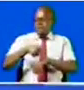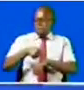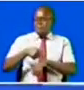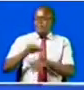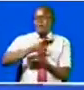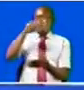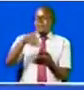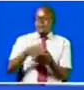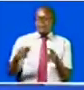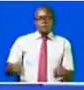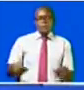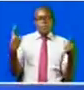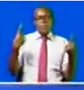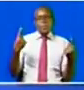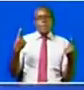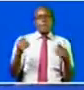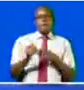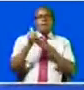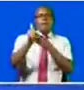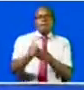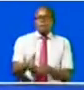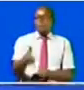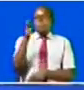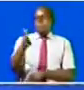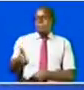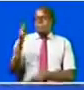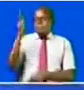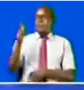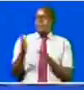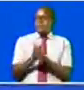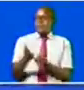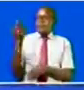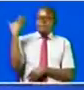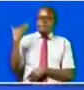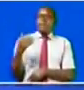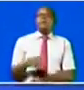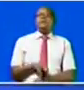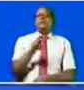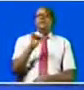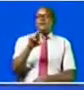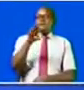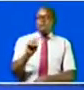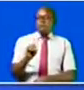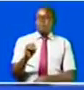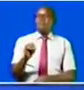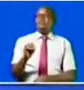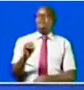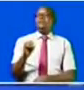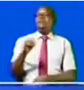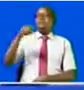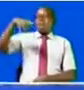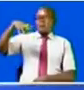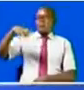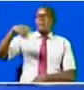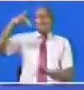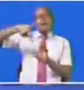the center of controversy, leading to a shooting incident with former Vivo Energy boss Polycarp Igathe.